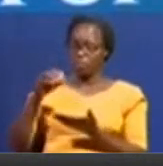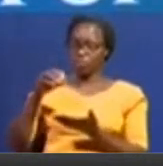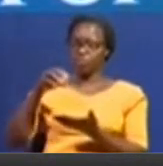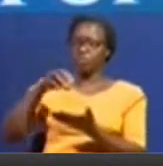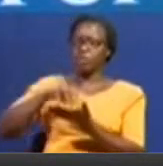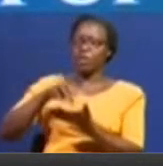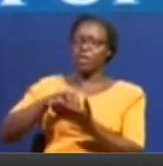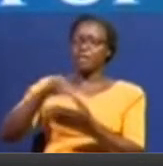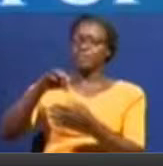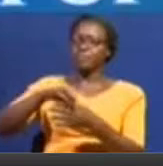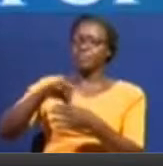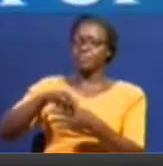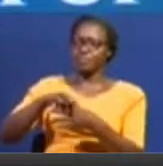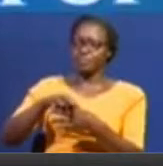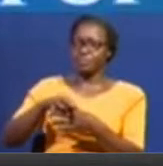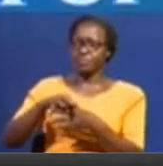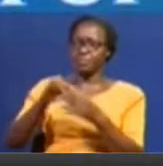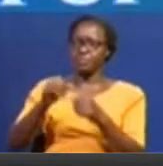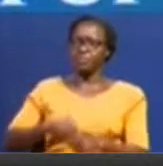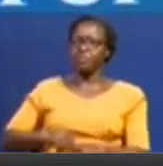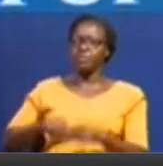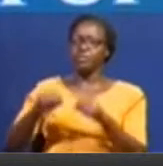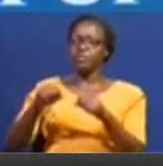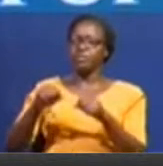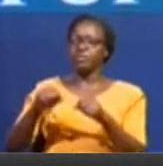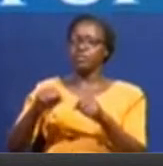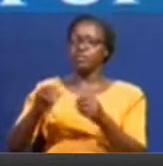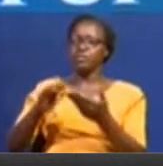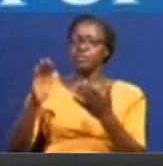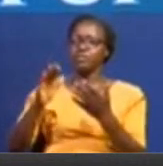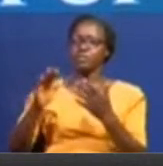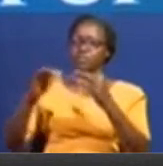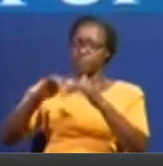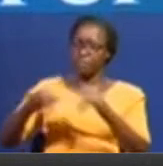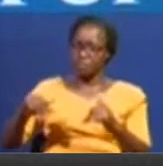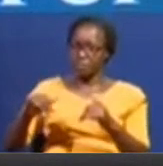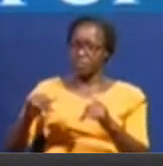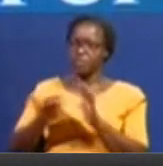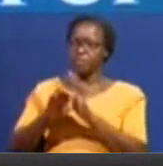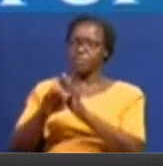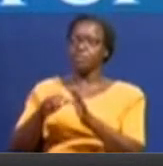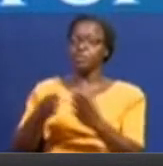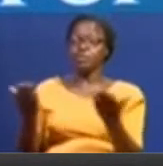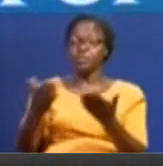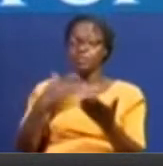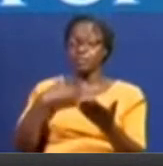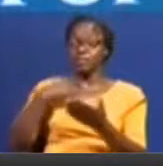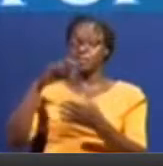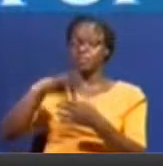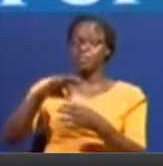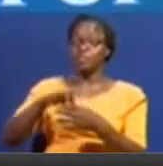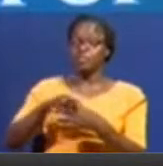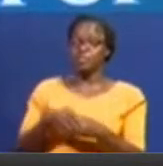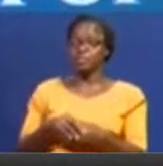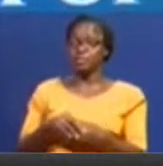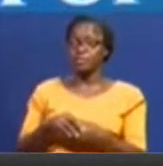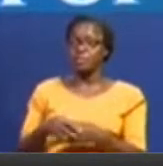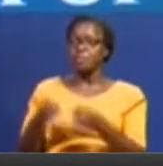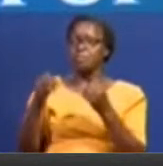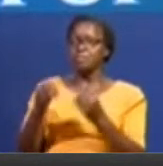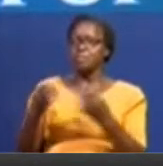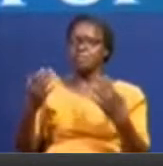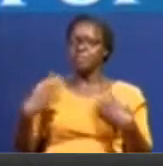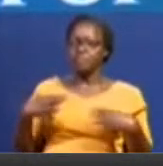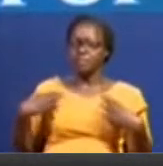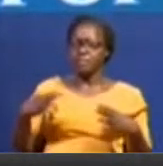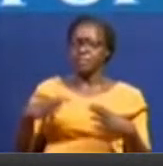to enable so that there's more space. Like the polling station where I vote, there are so many people